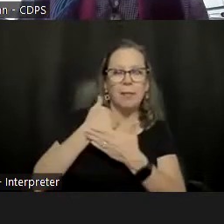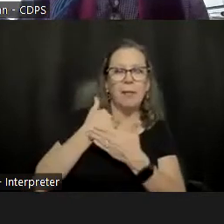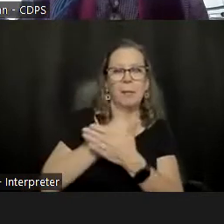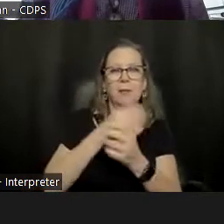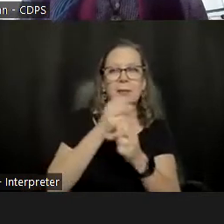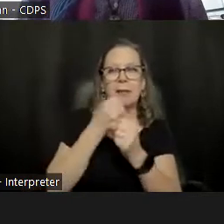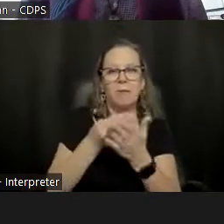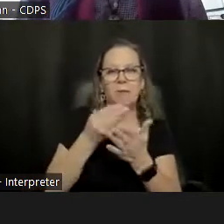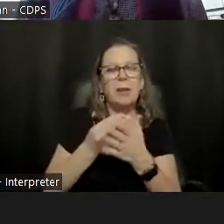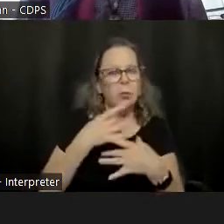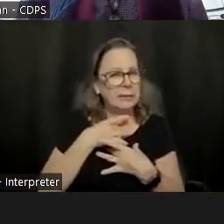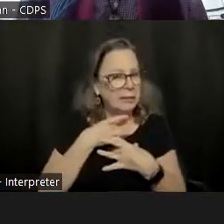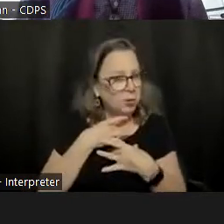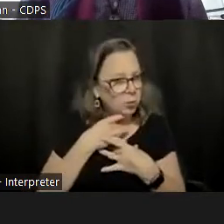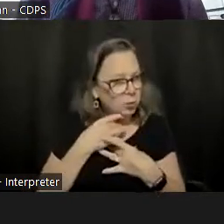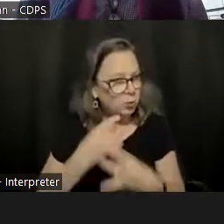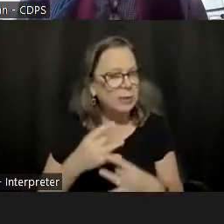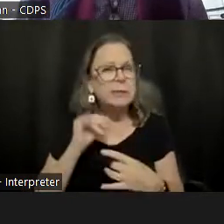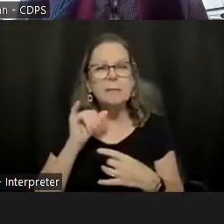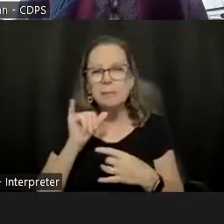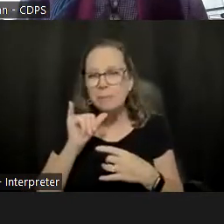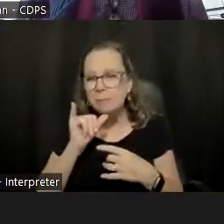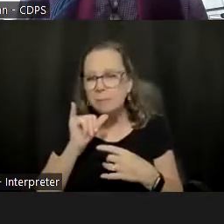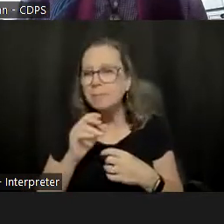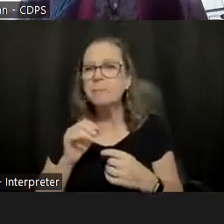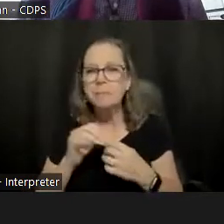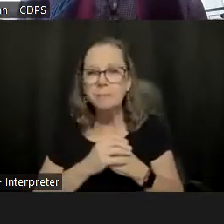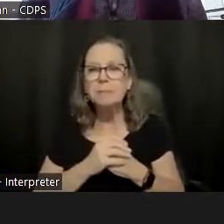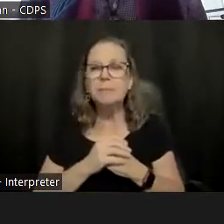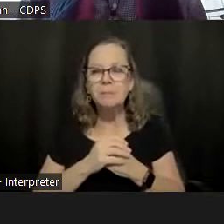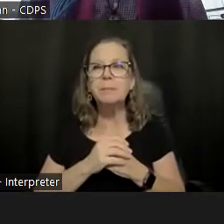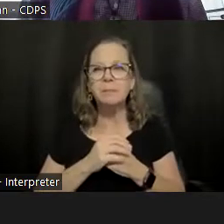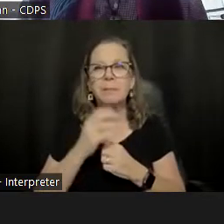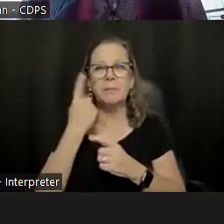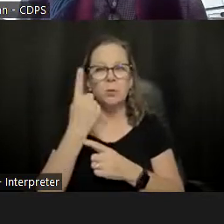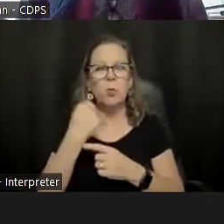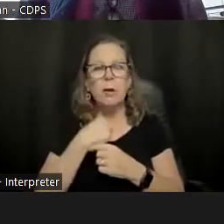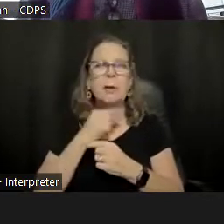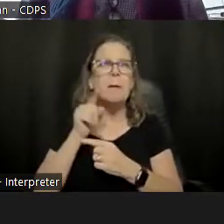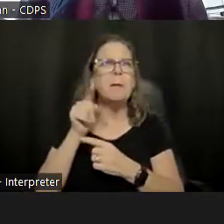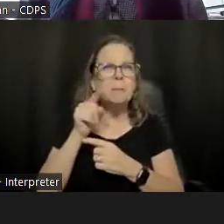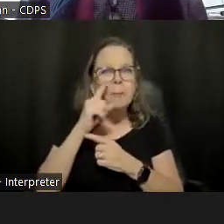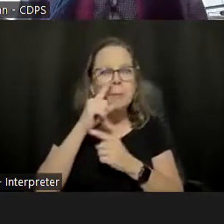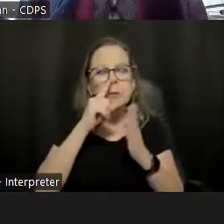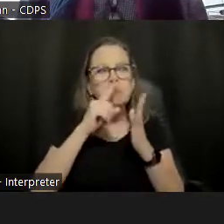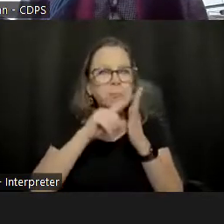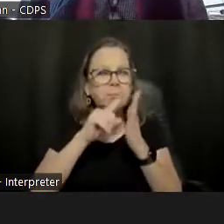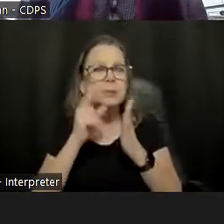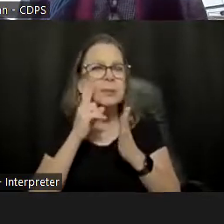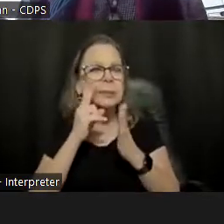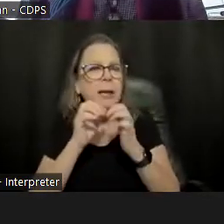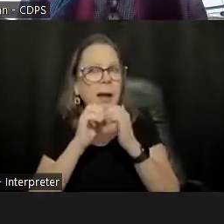That was a pretty interesting conversation. It's a path I want to see if I can follow somehow. But